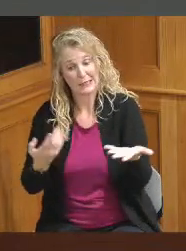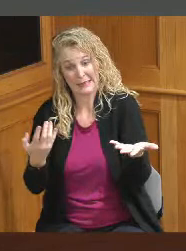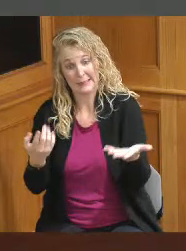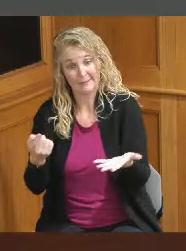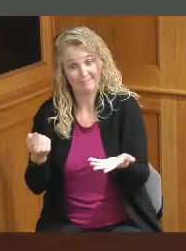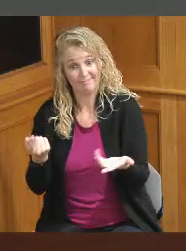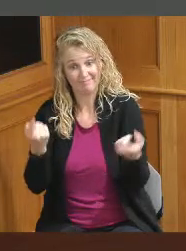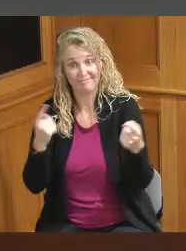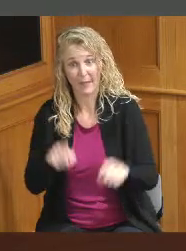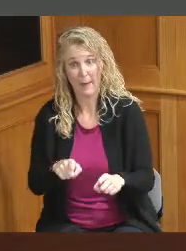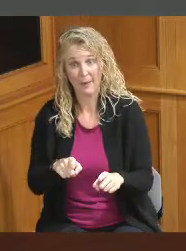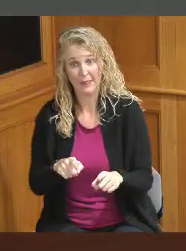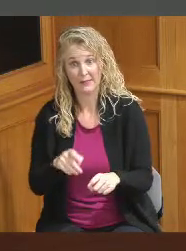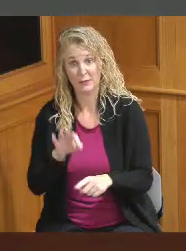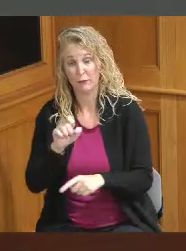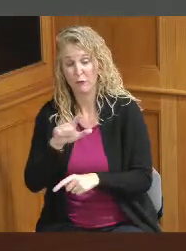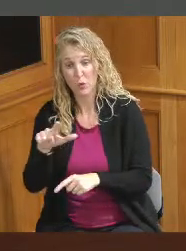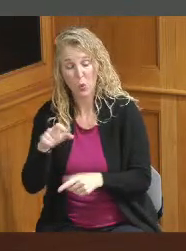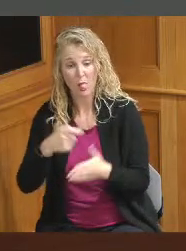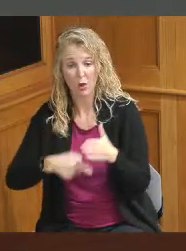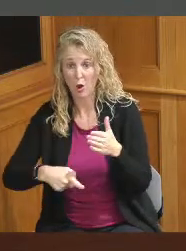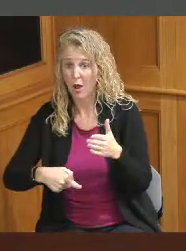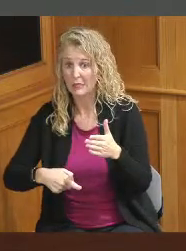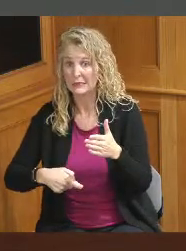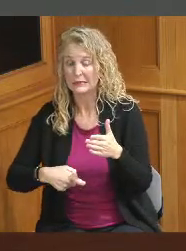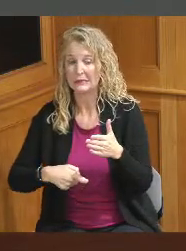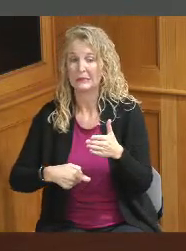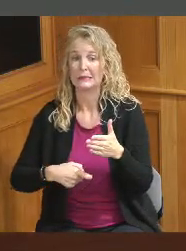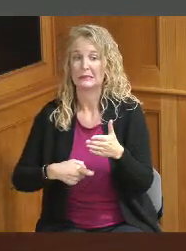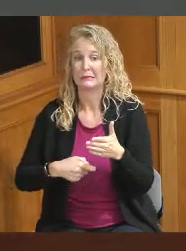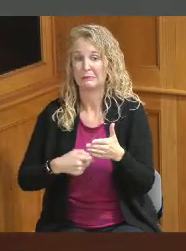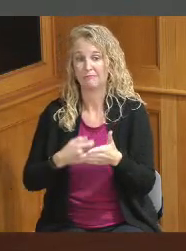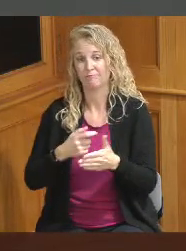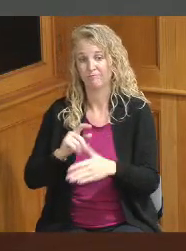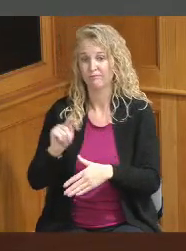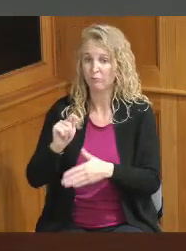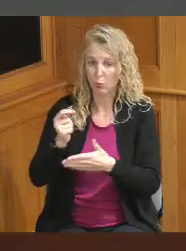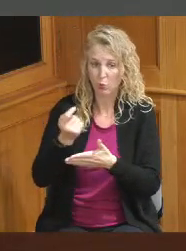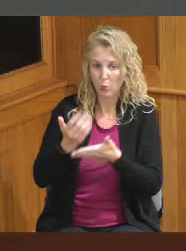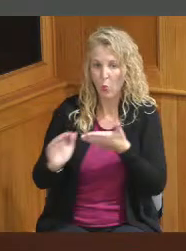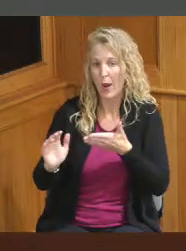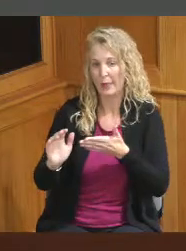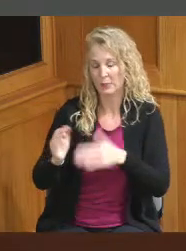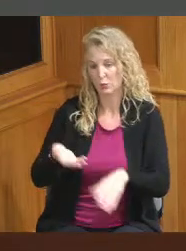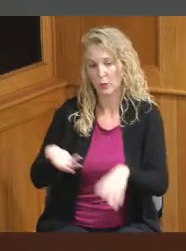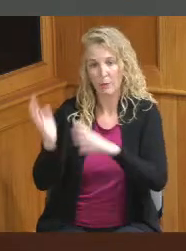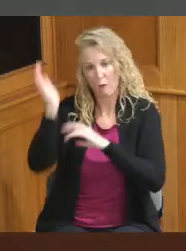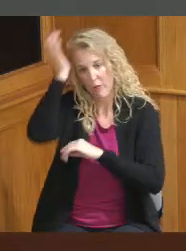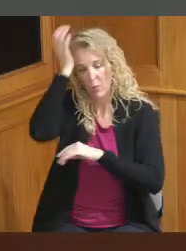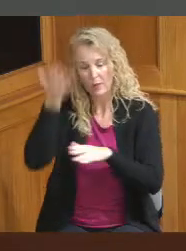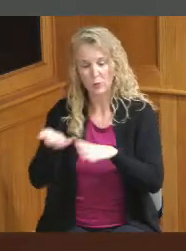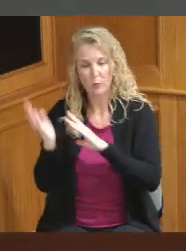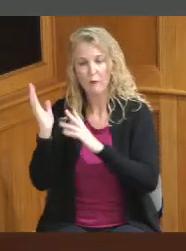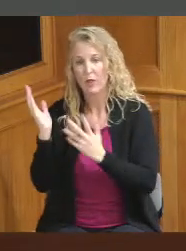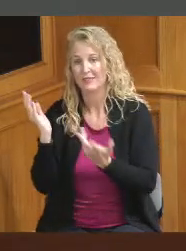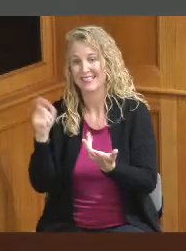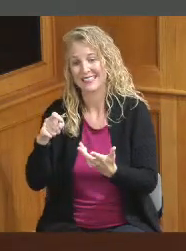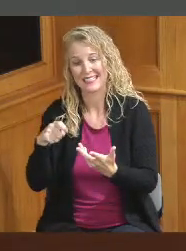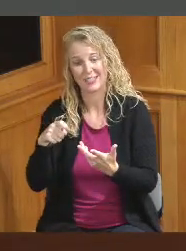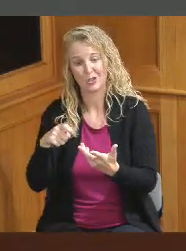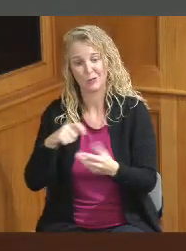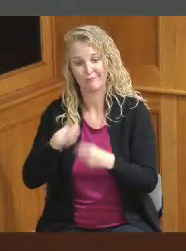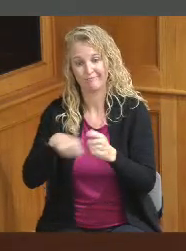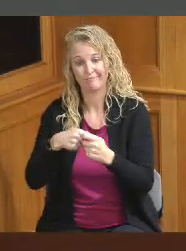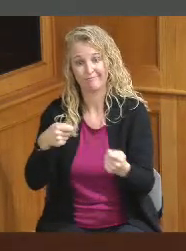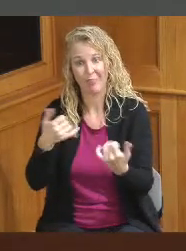of the year, and fuel costs, waste removal costs that have gone up that is needed to wrap the year